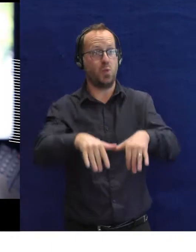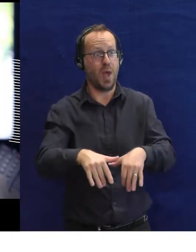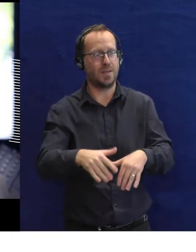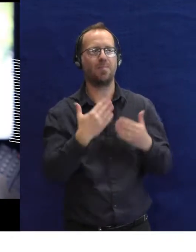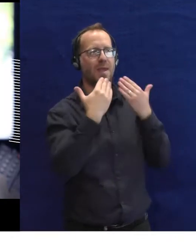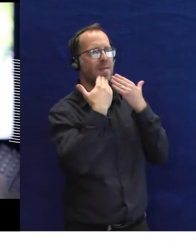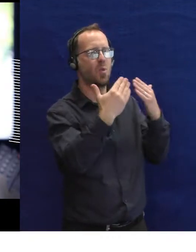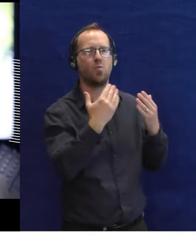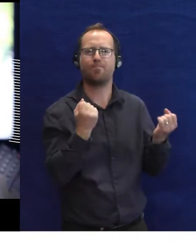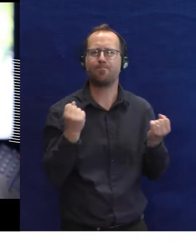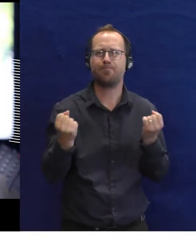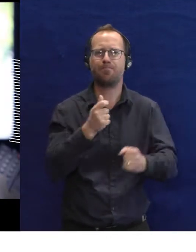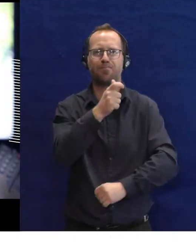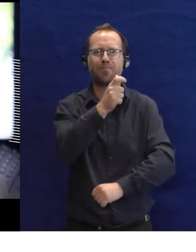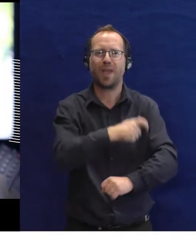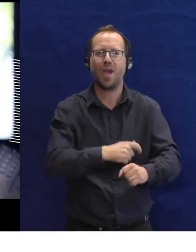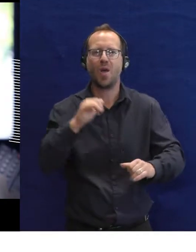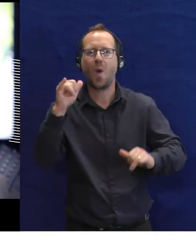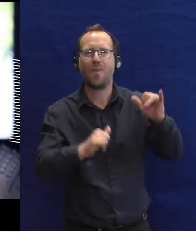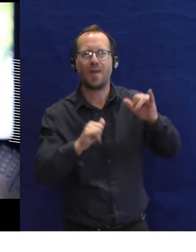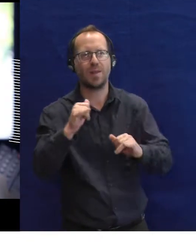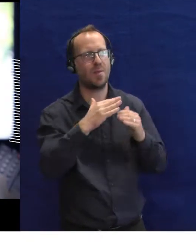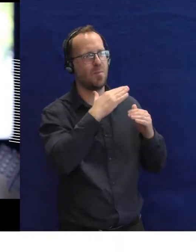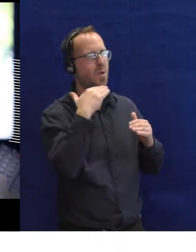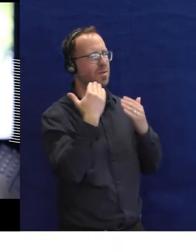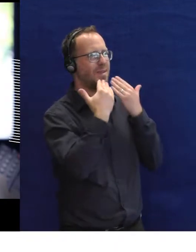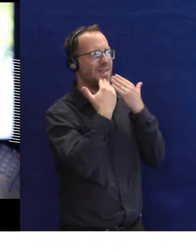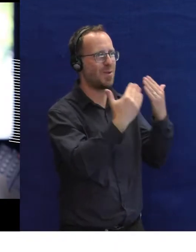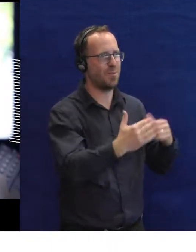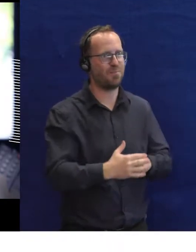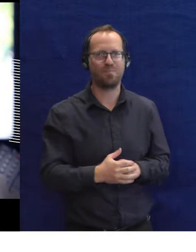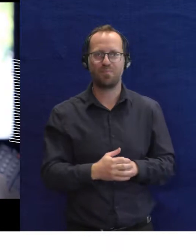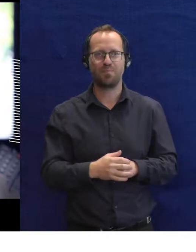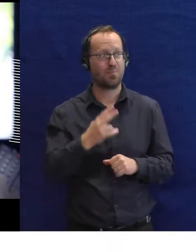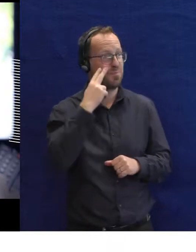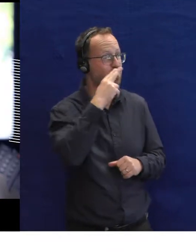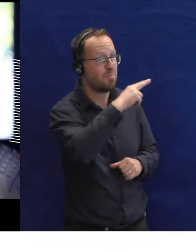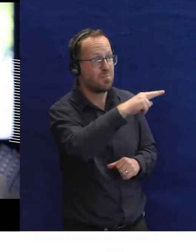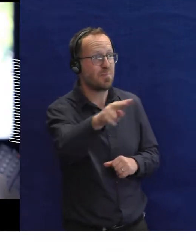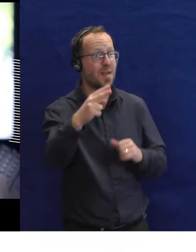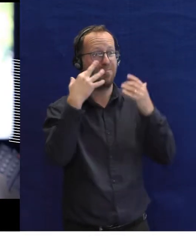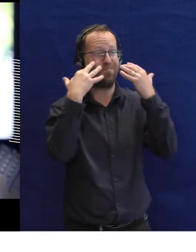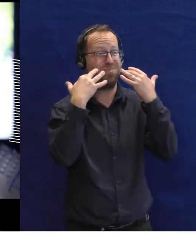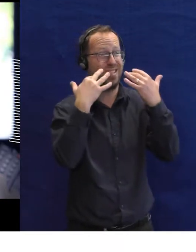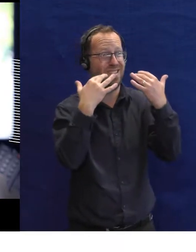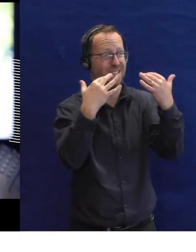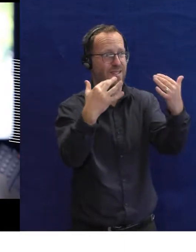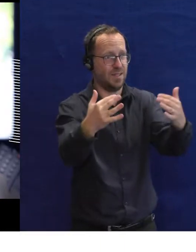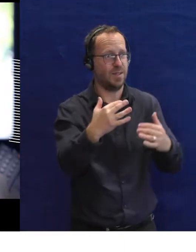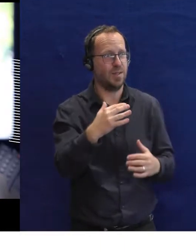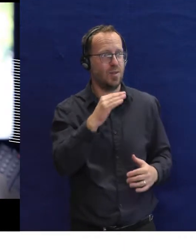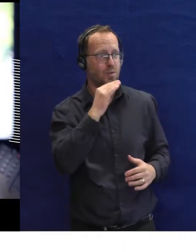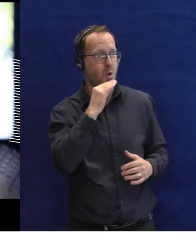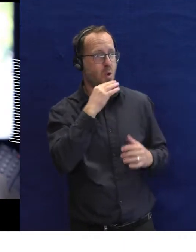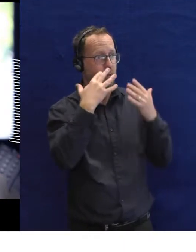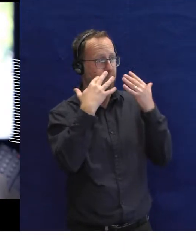the backside, to the left and to the right side of this room for making my presentation accessible to you.